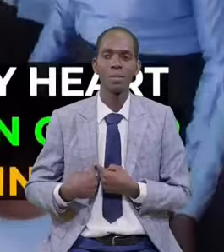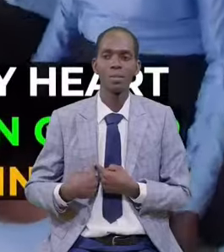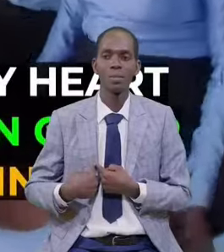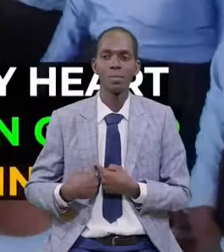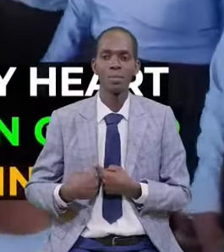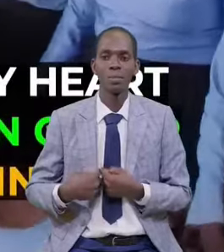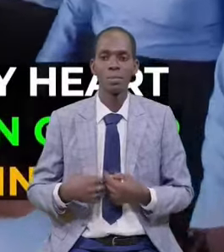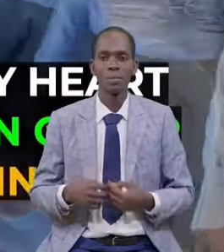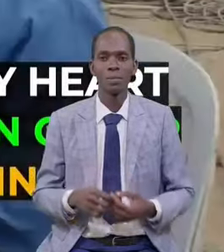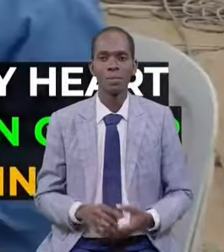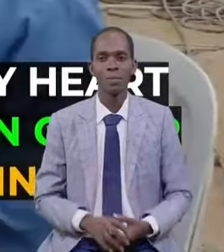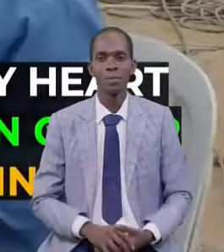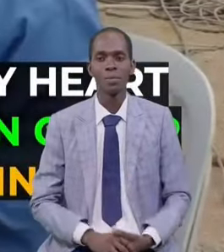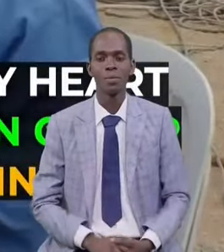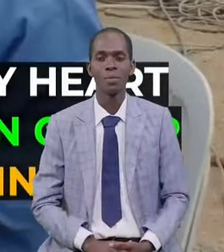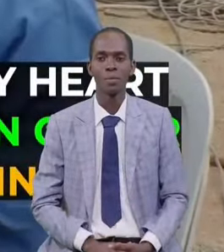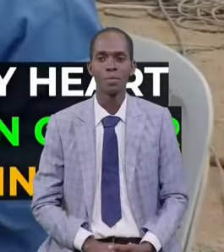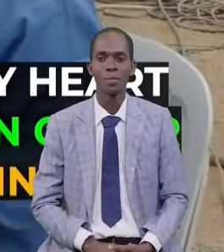my